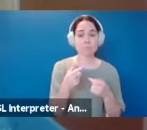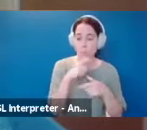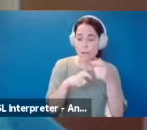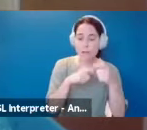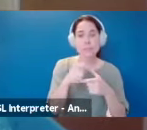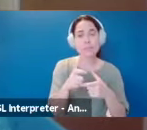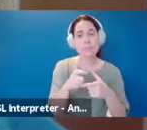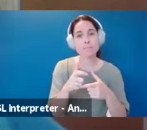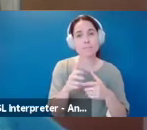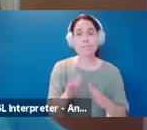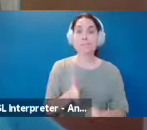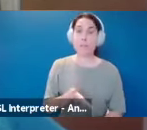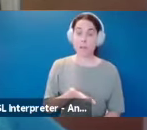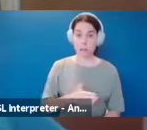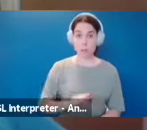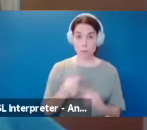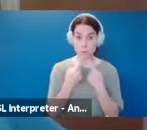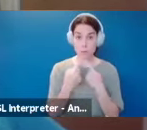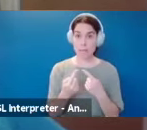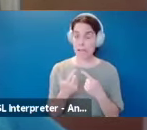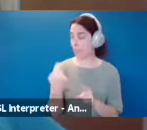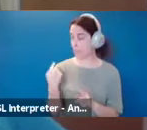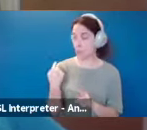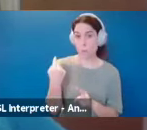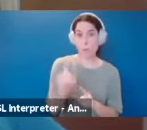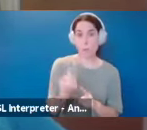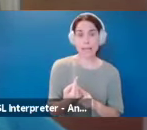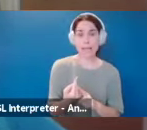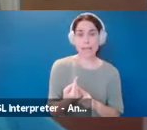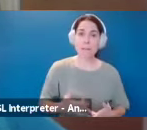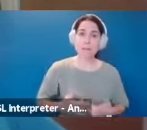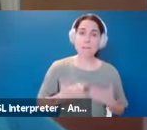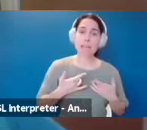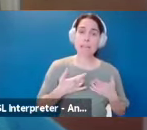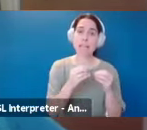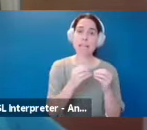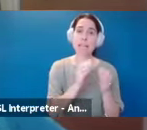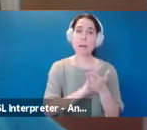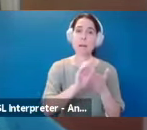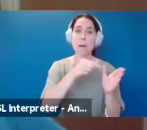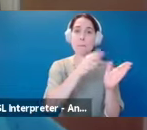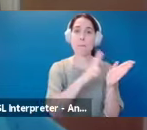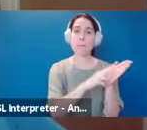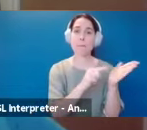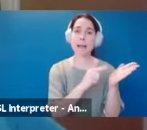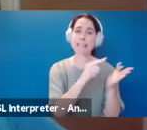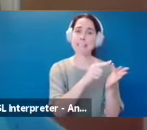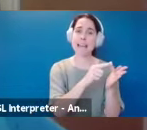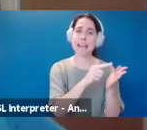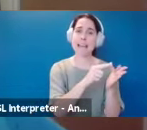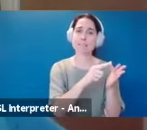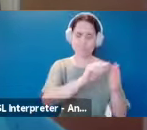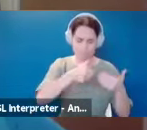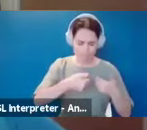this past week, I've really been feeling Bante in my heart. And those of you who perhaps who don't know who Bante is,